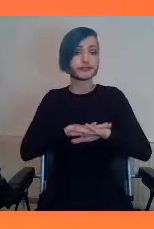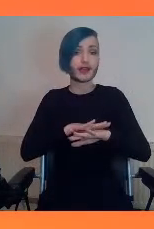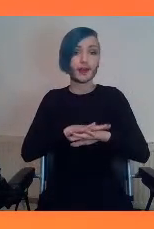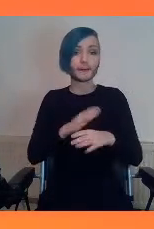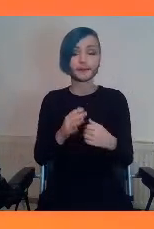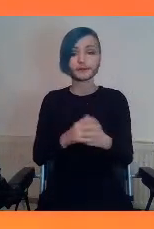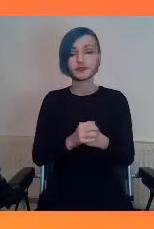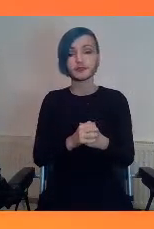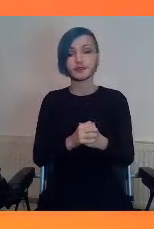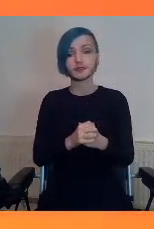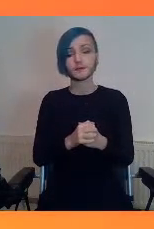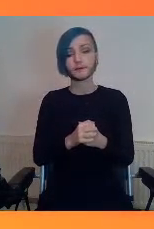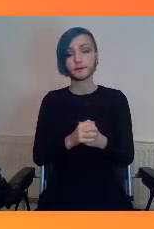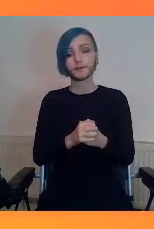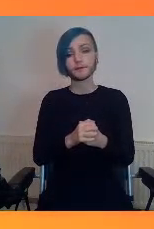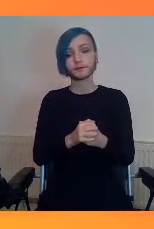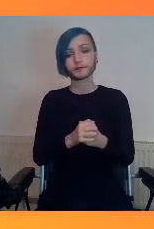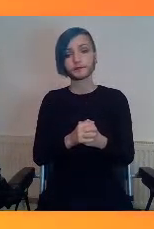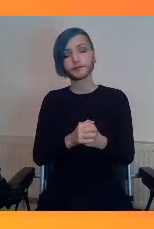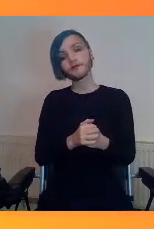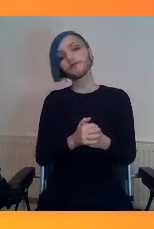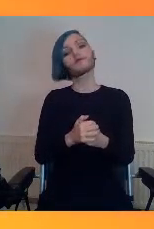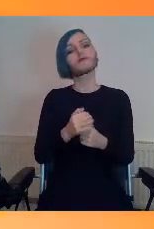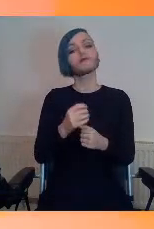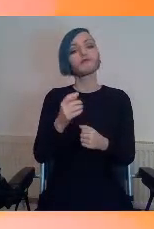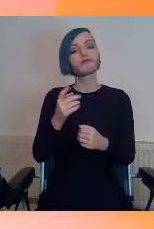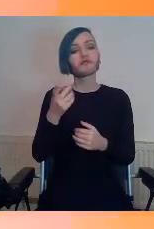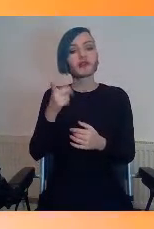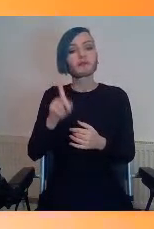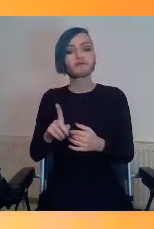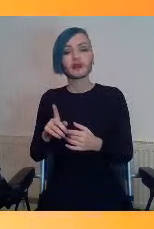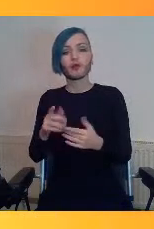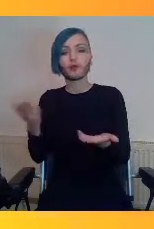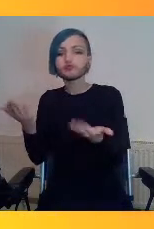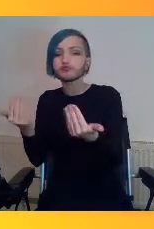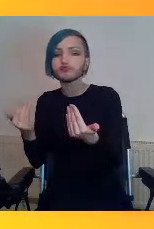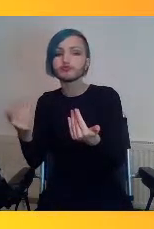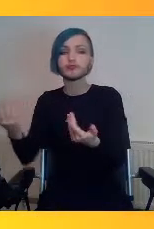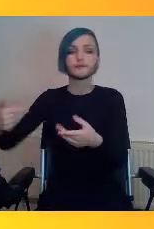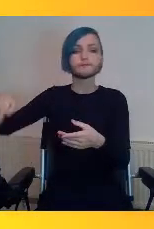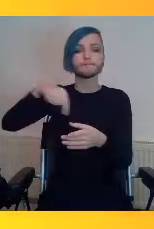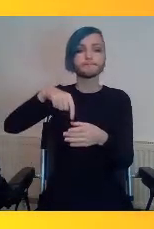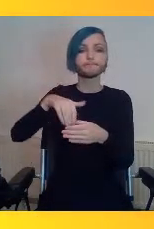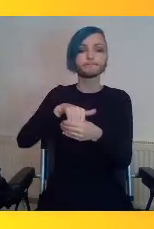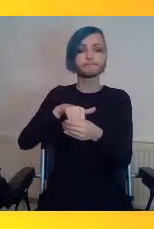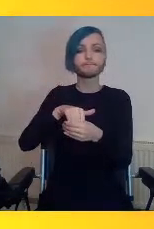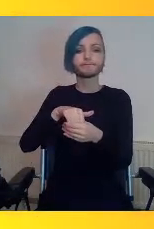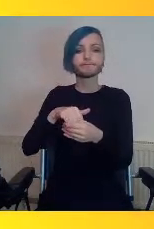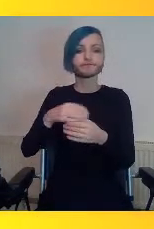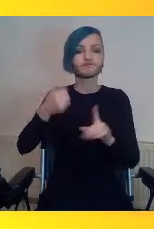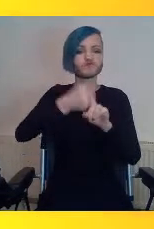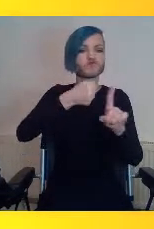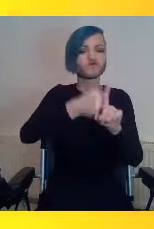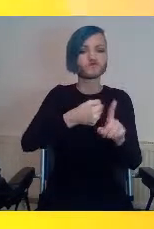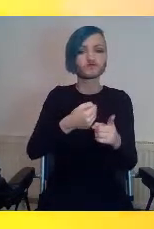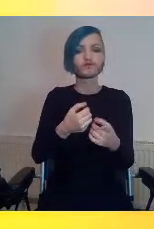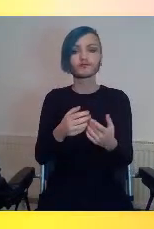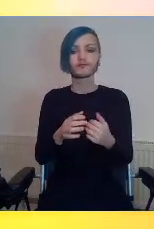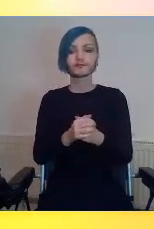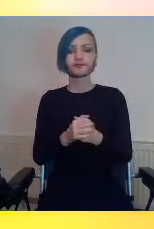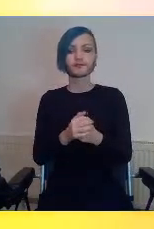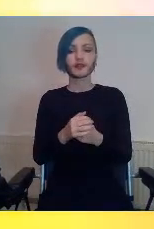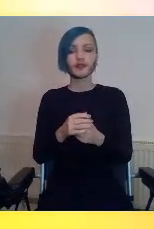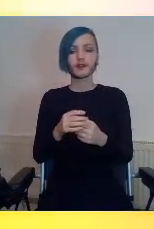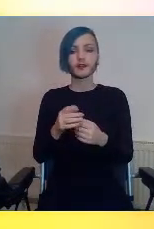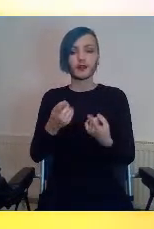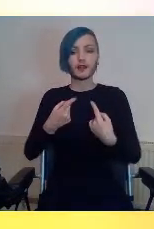People were invited to aggression. We were gathered in the main square of the city and were surrounded